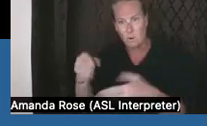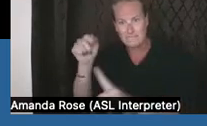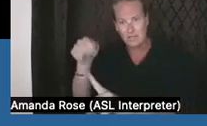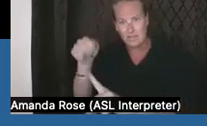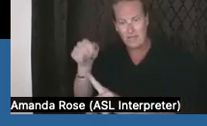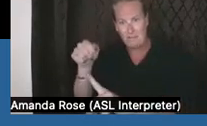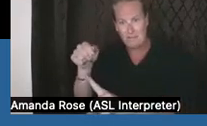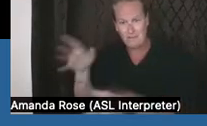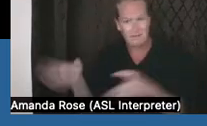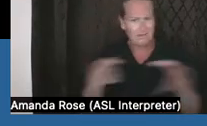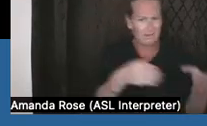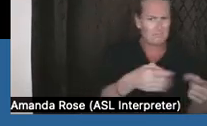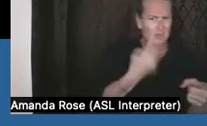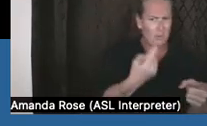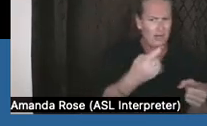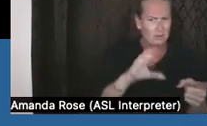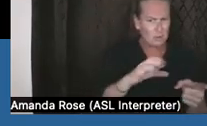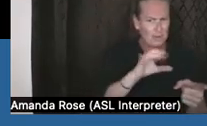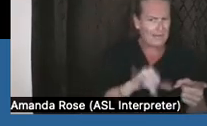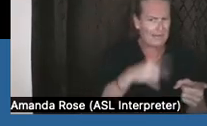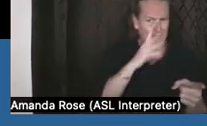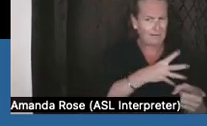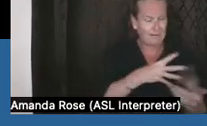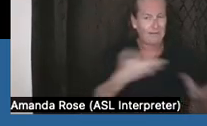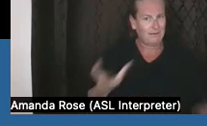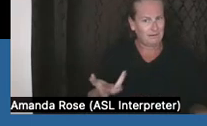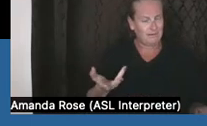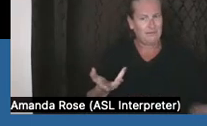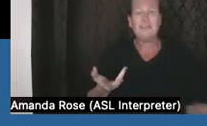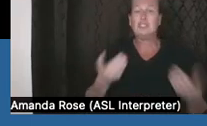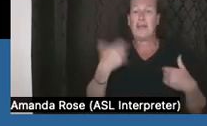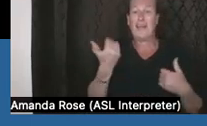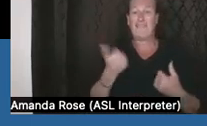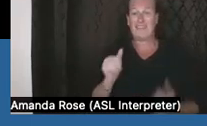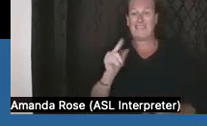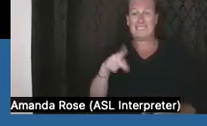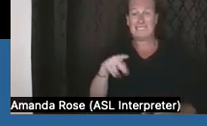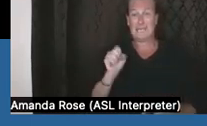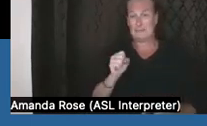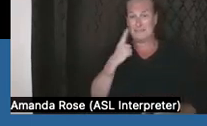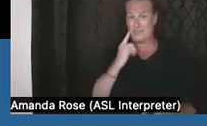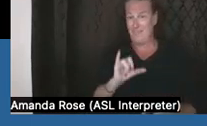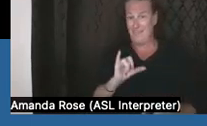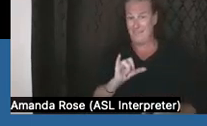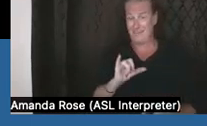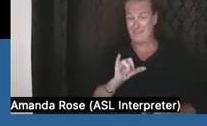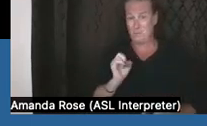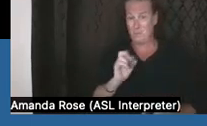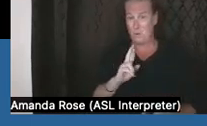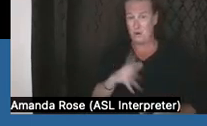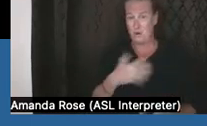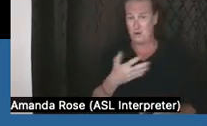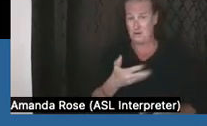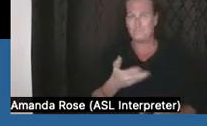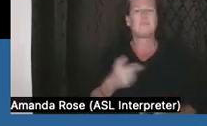it. I don't know if, I mean, do you have any tips for that or? That's something I experienced at home as